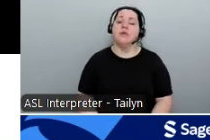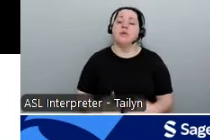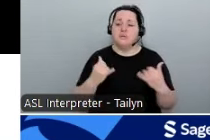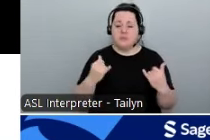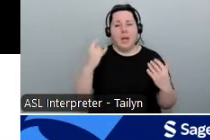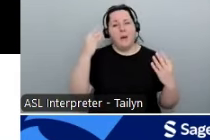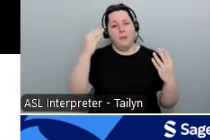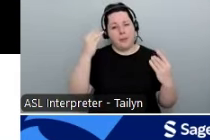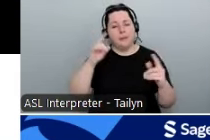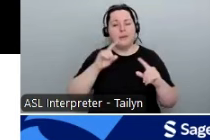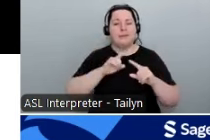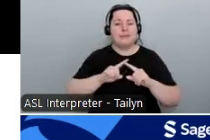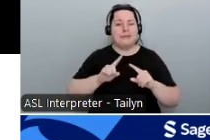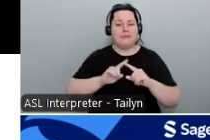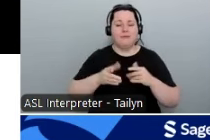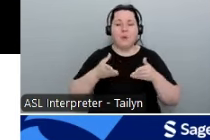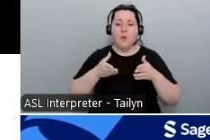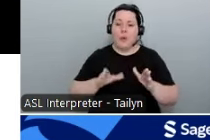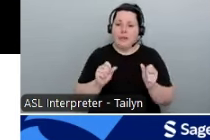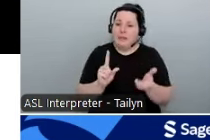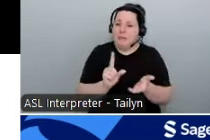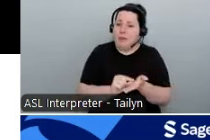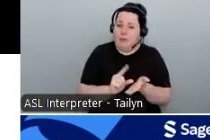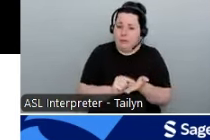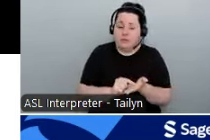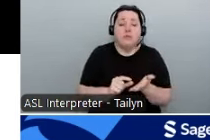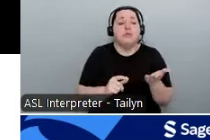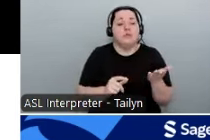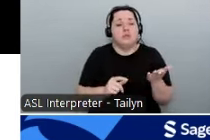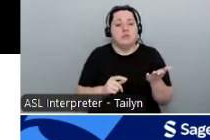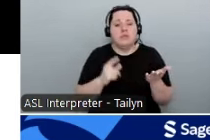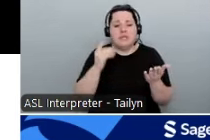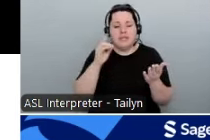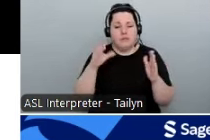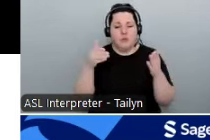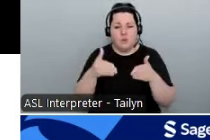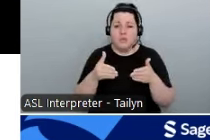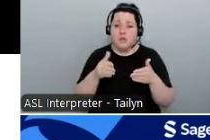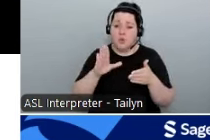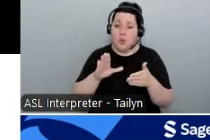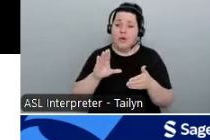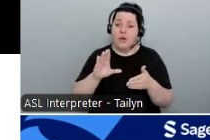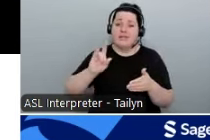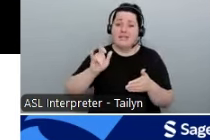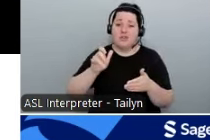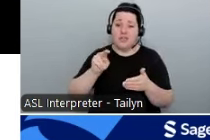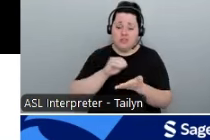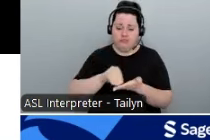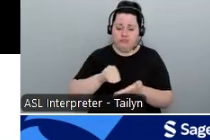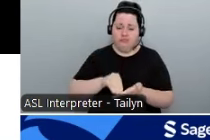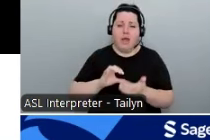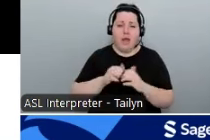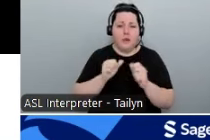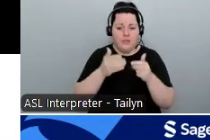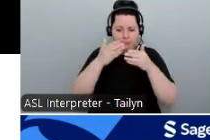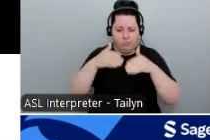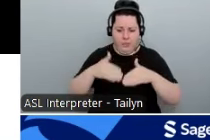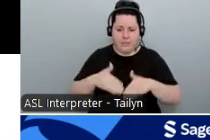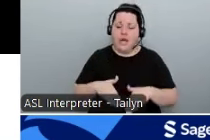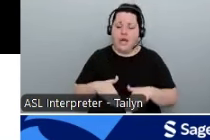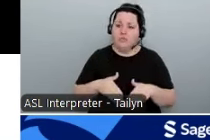considered different publication formats, let's focus on how to break down your dissertation into publishable